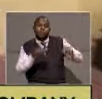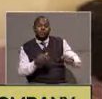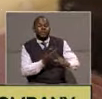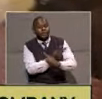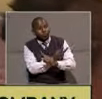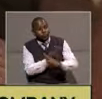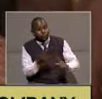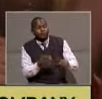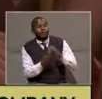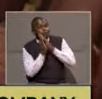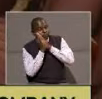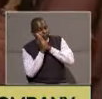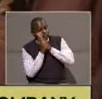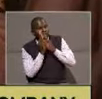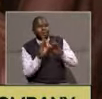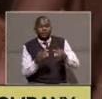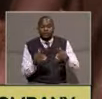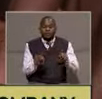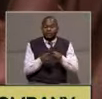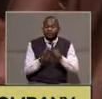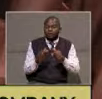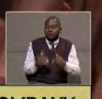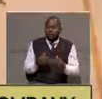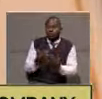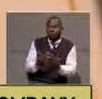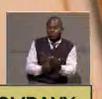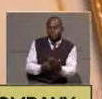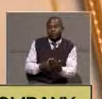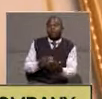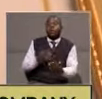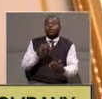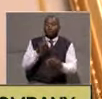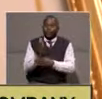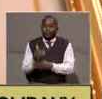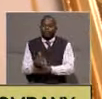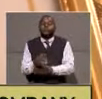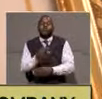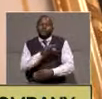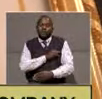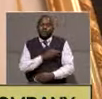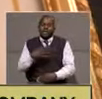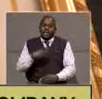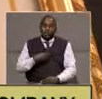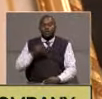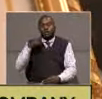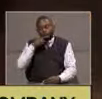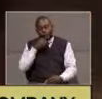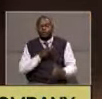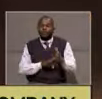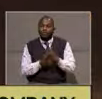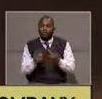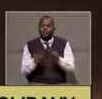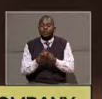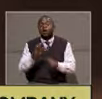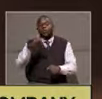2 weeks. Although the company is registered with the Ministry of Gender, Labour and Social Development, Police and State House and